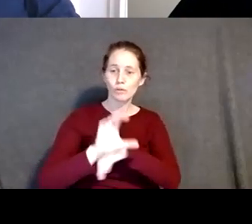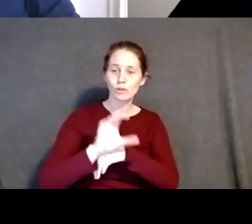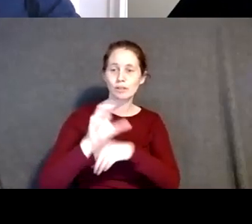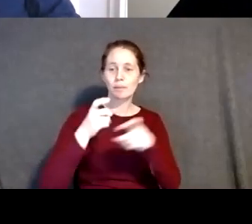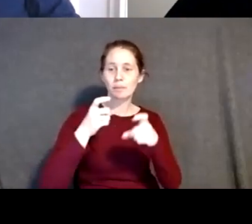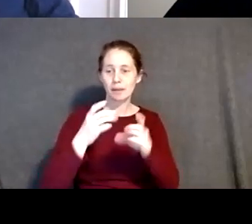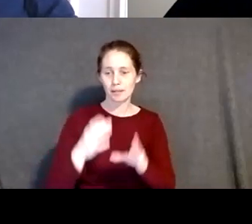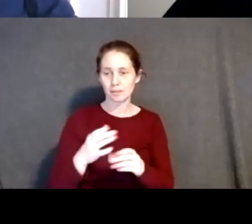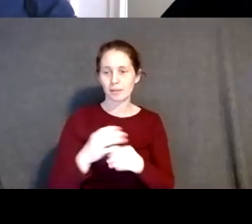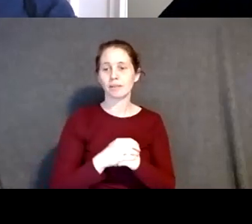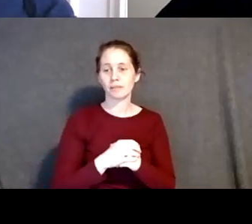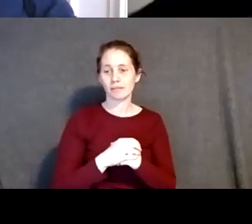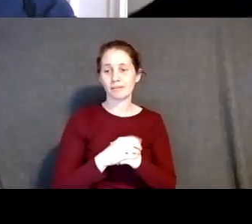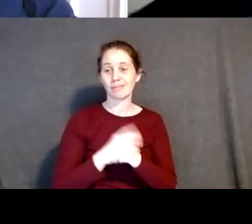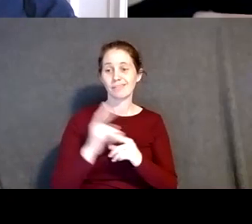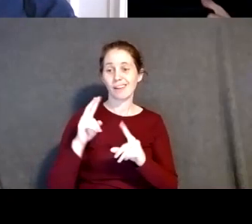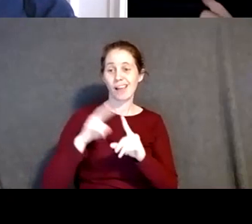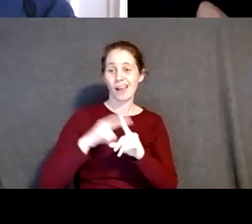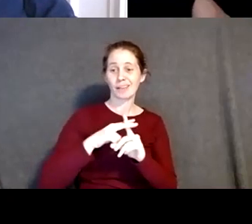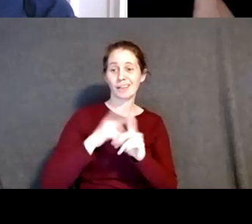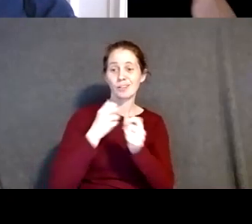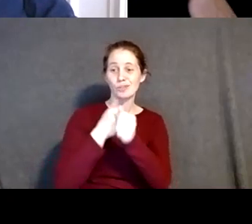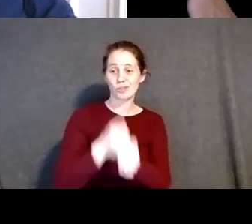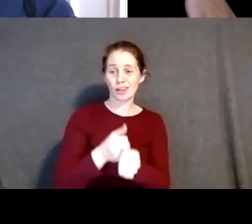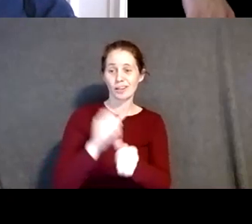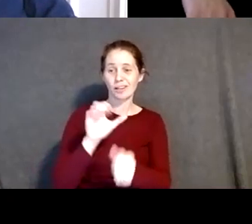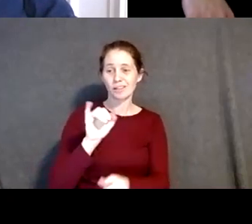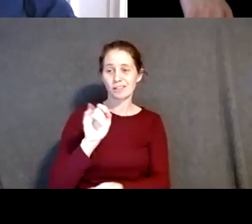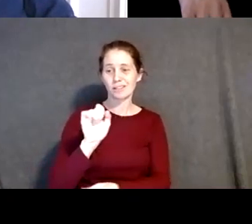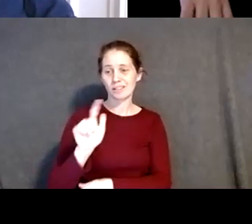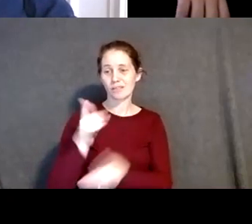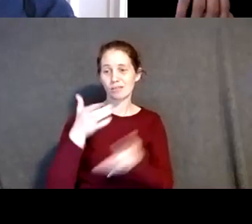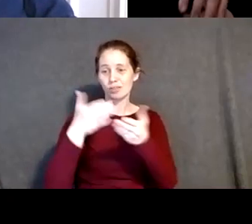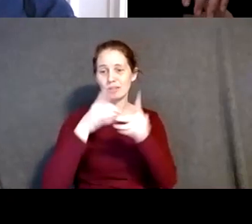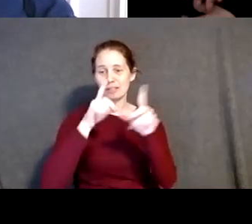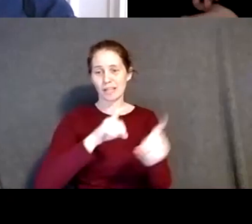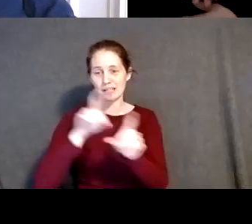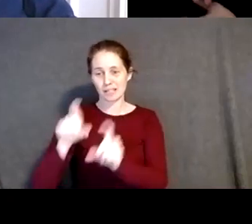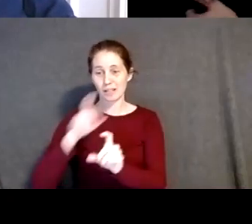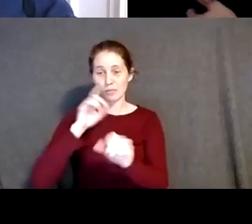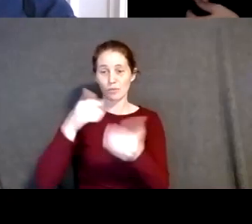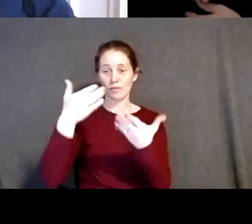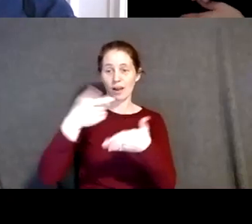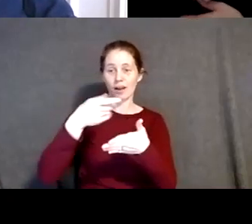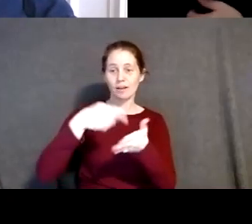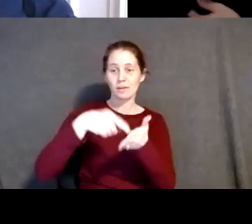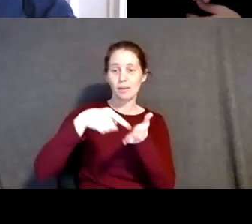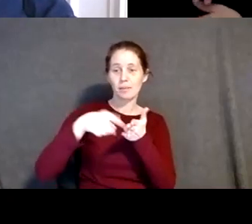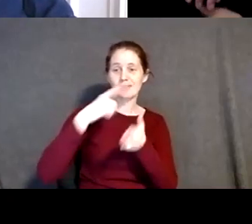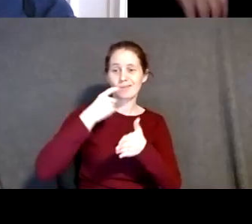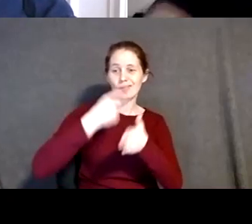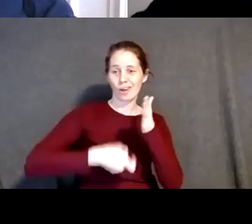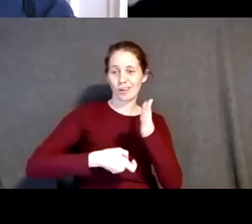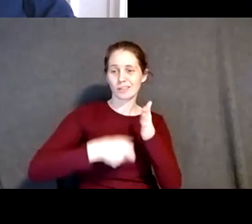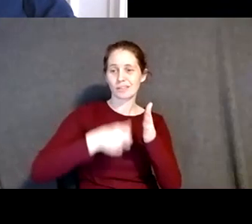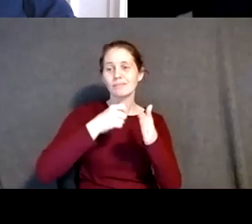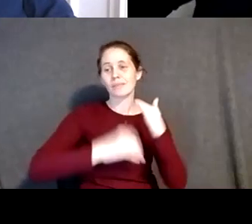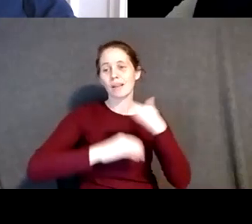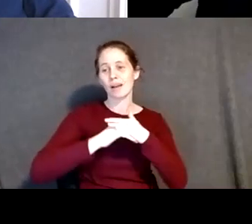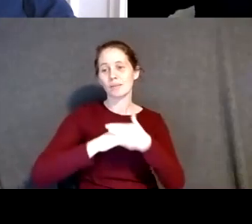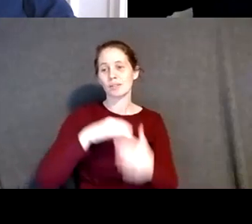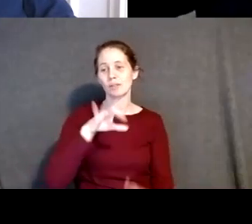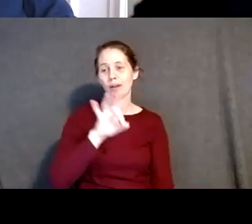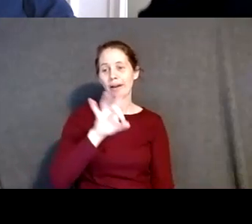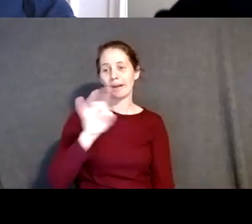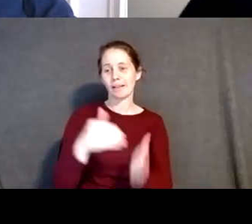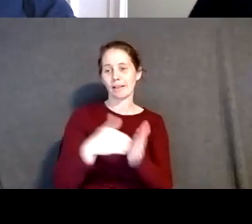workforce management, applicants tracking, and civil service testing, and providing for the payment of costs thereof not to exceed